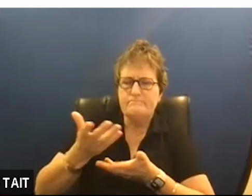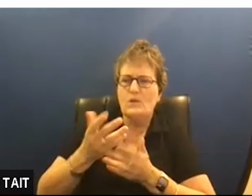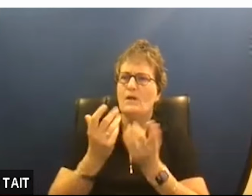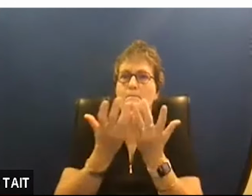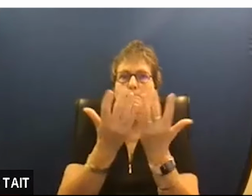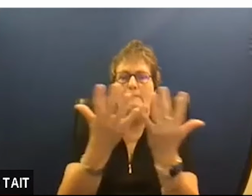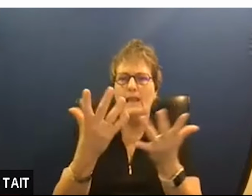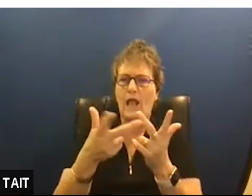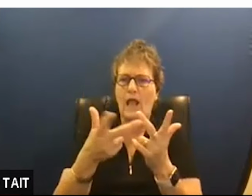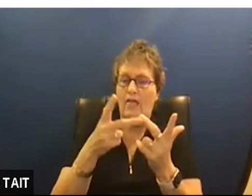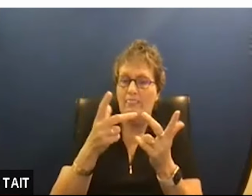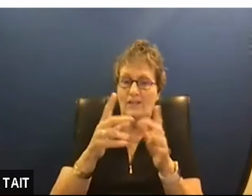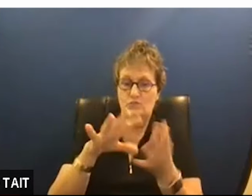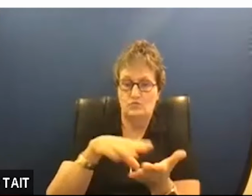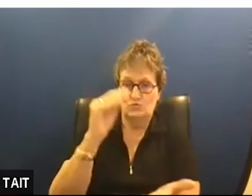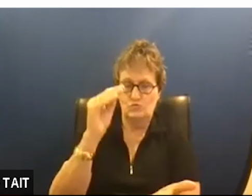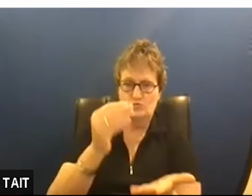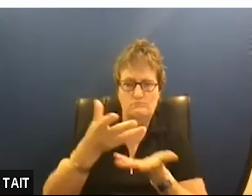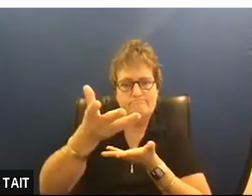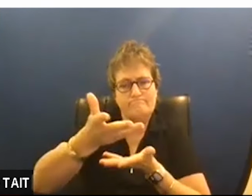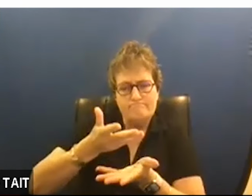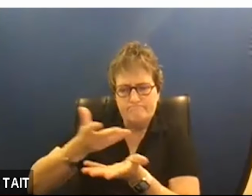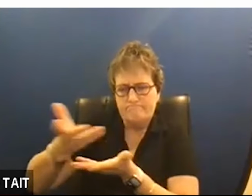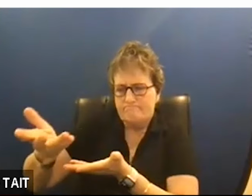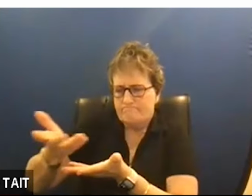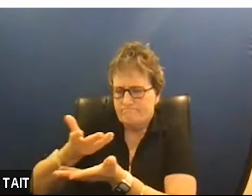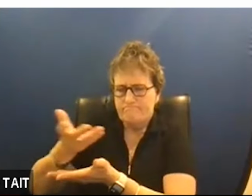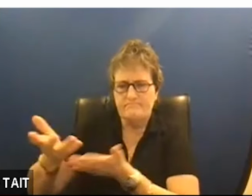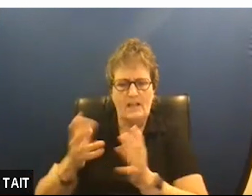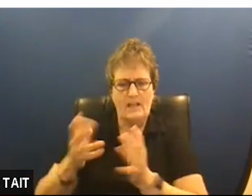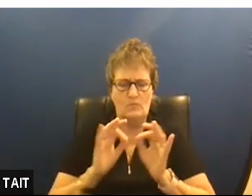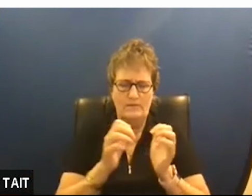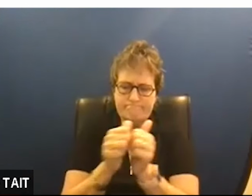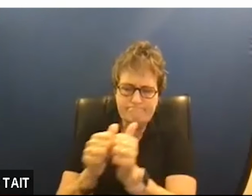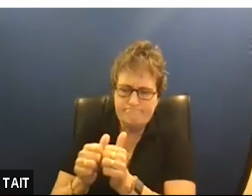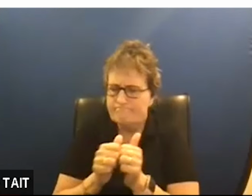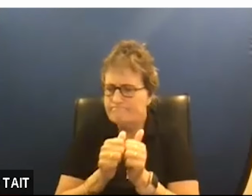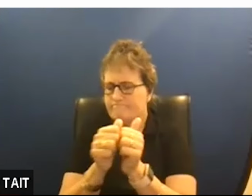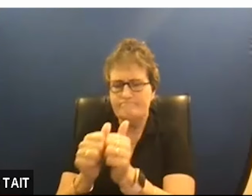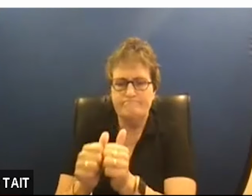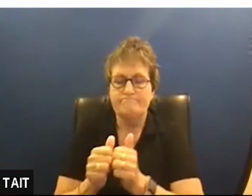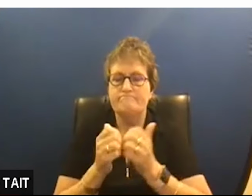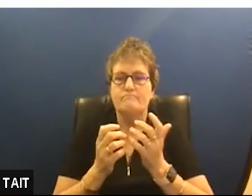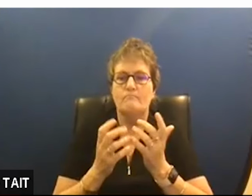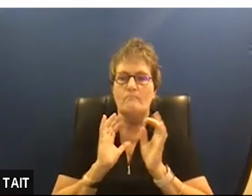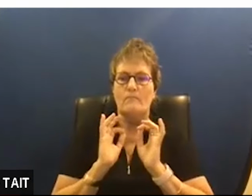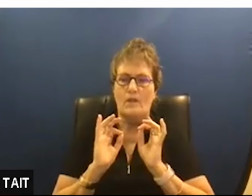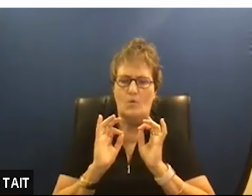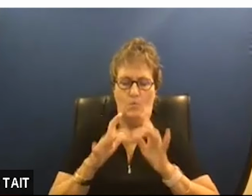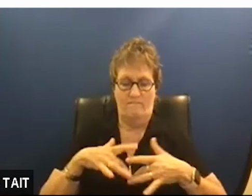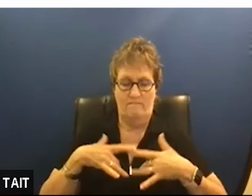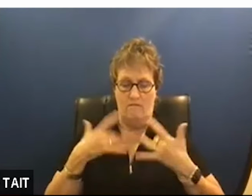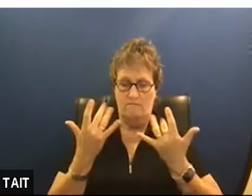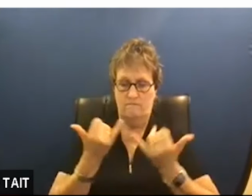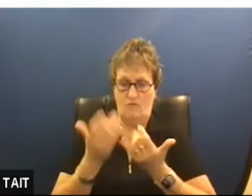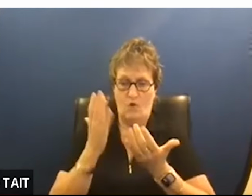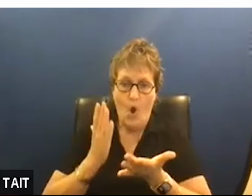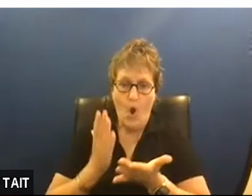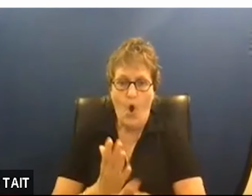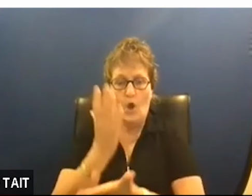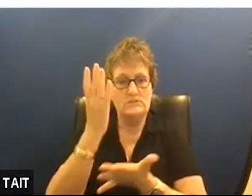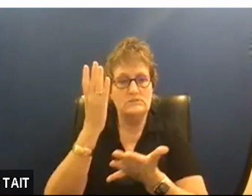in a free-flowing conversation that created a sense of togetherness and camaraderie. And since we got these welcoming and honest responses from neurodiverse